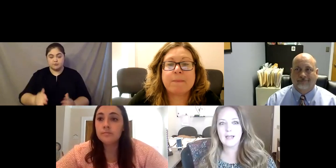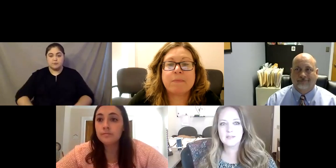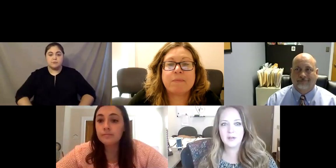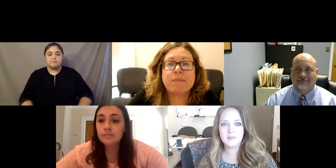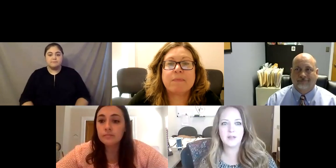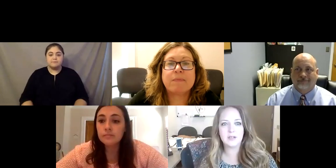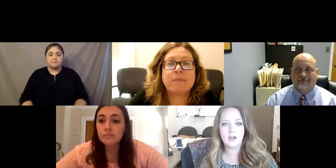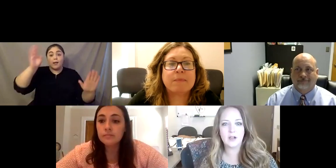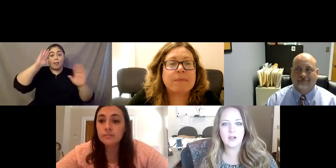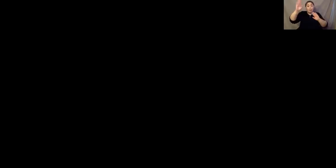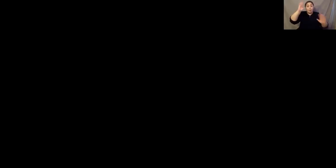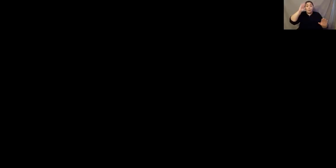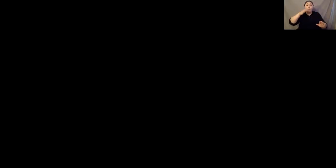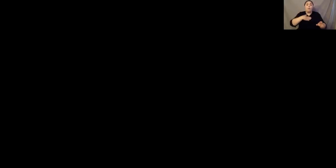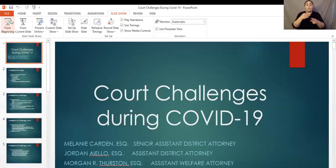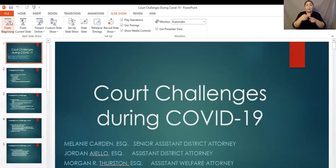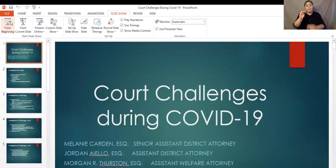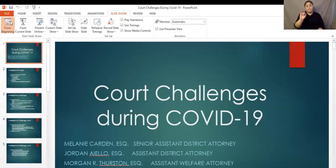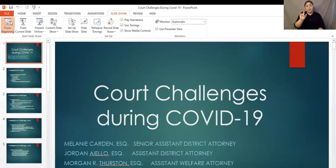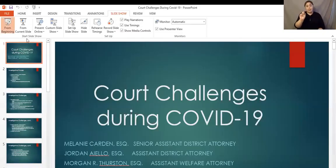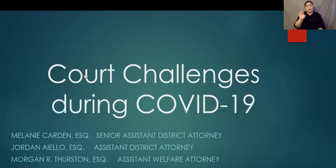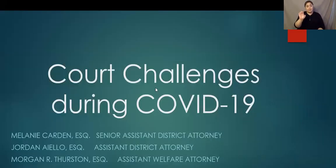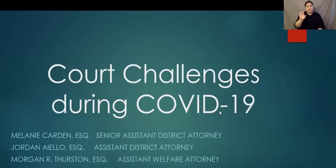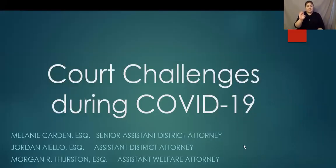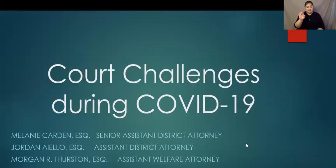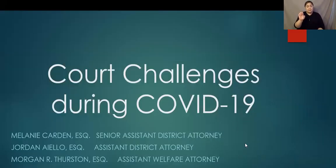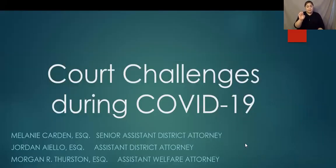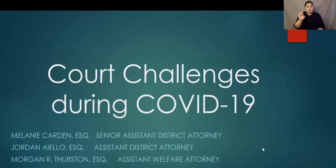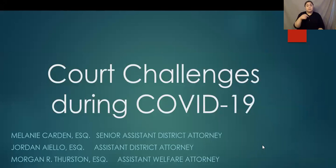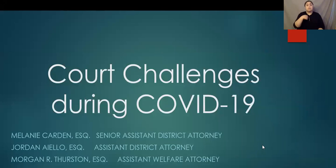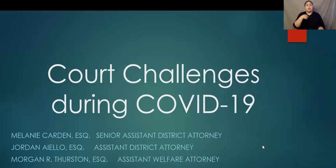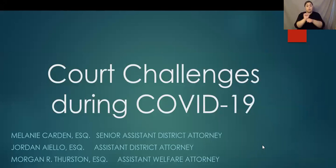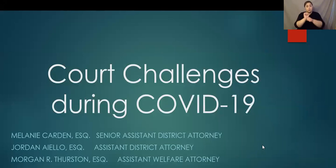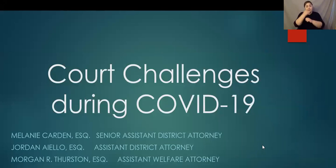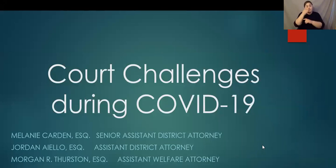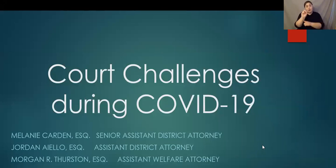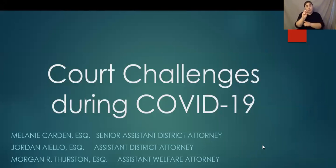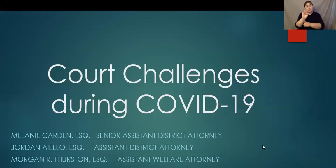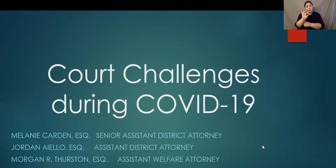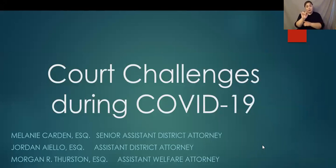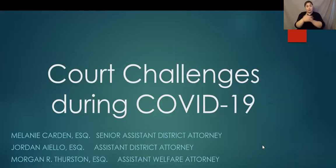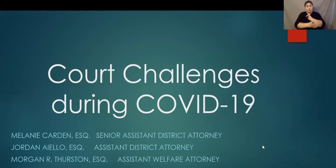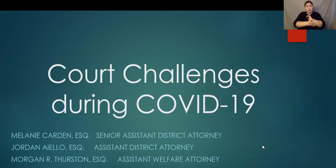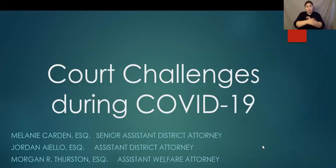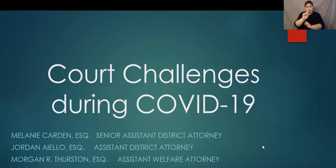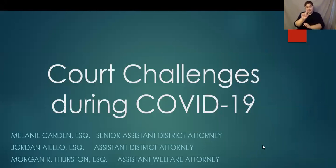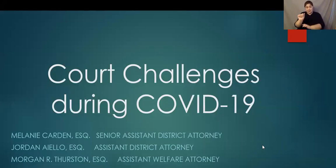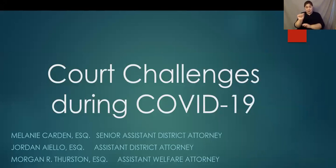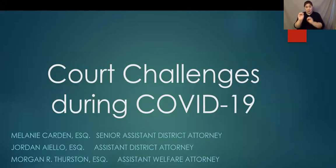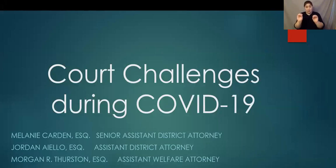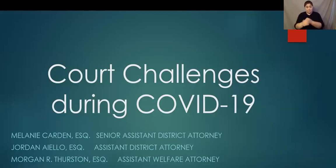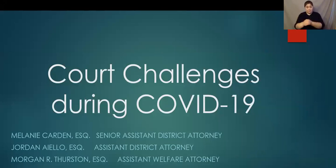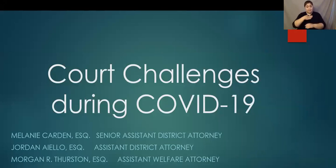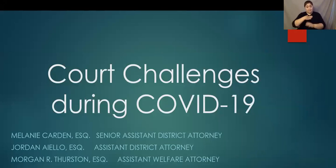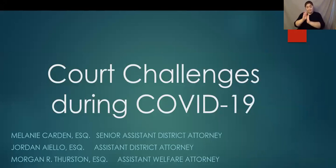Hi guys, my name is Melanie Carden. I'm a Senior Assistant District Attorney at the Onondaga County DA's office. By way of background, I